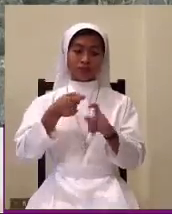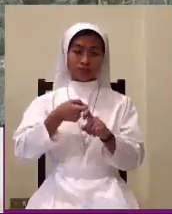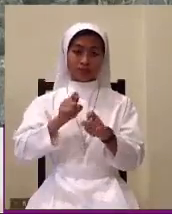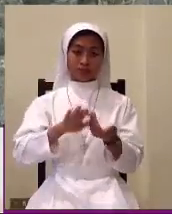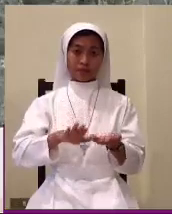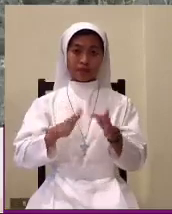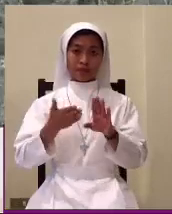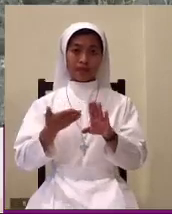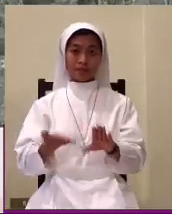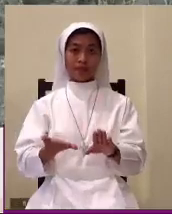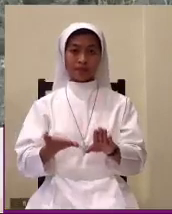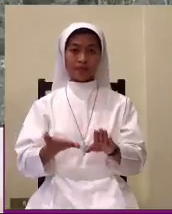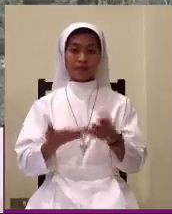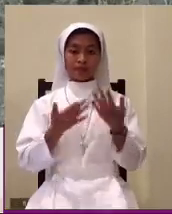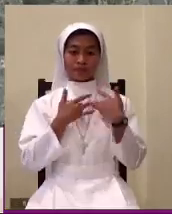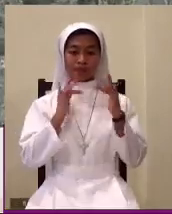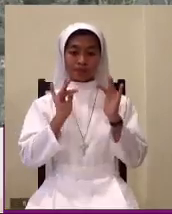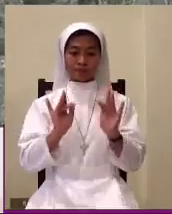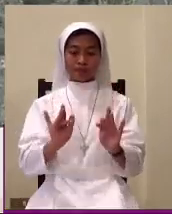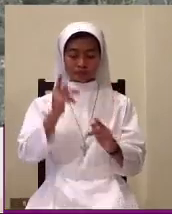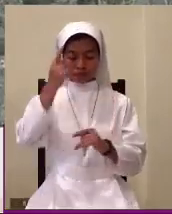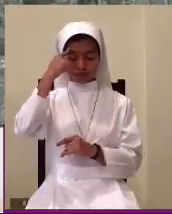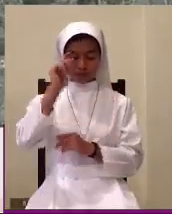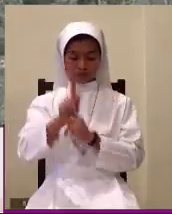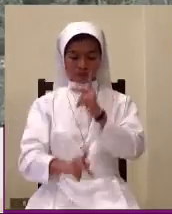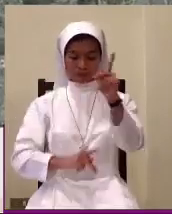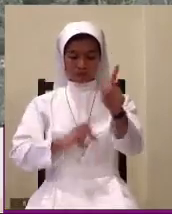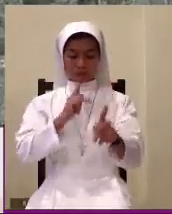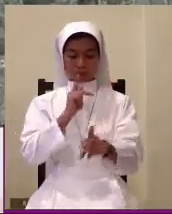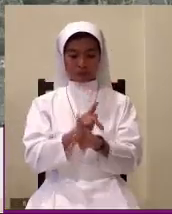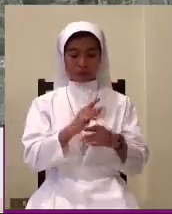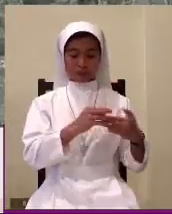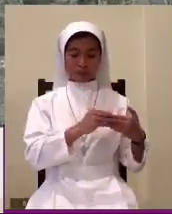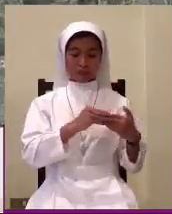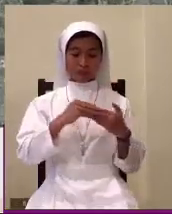taking pity on the human race, he leads us by